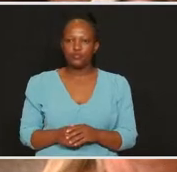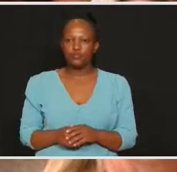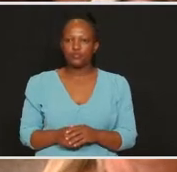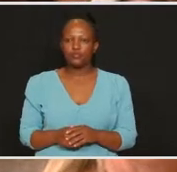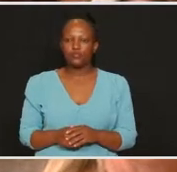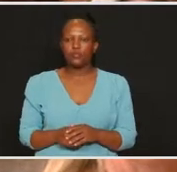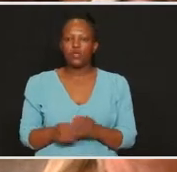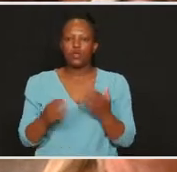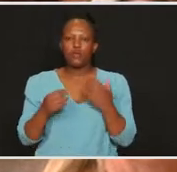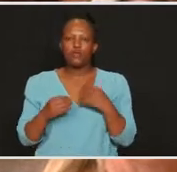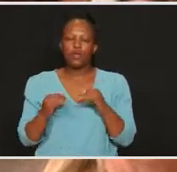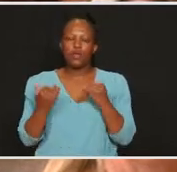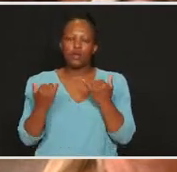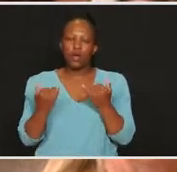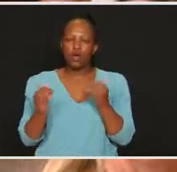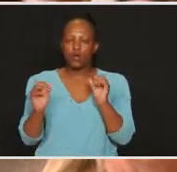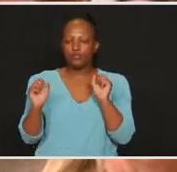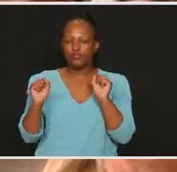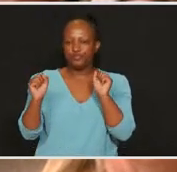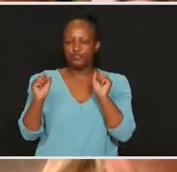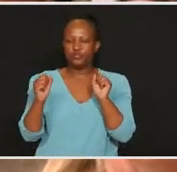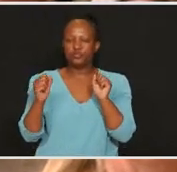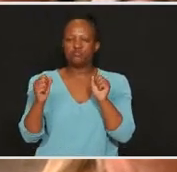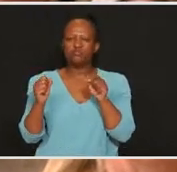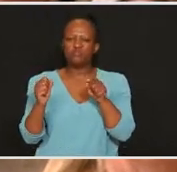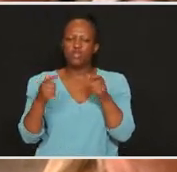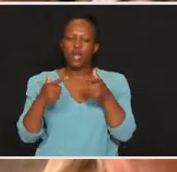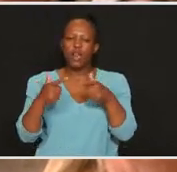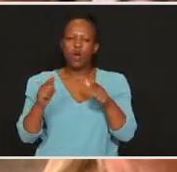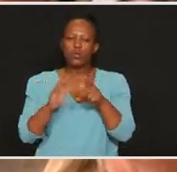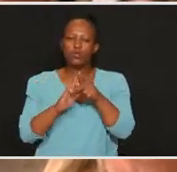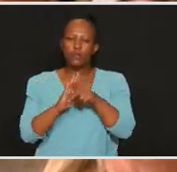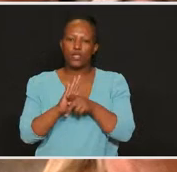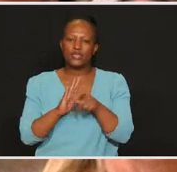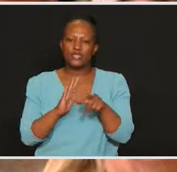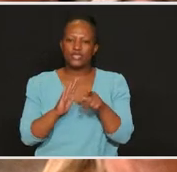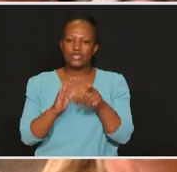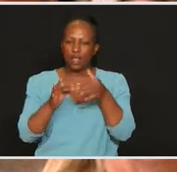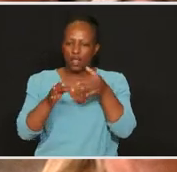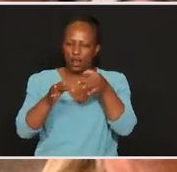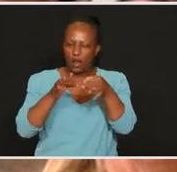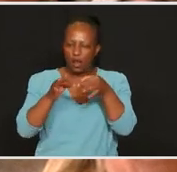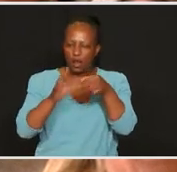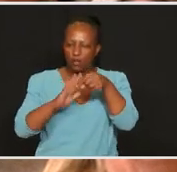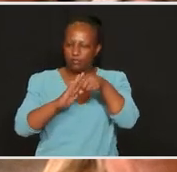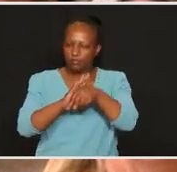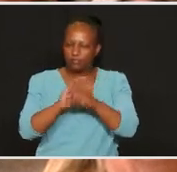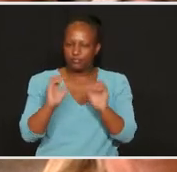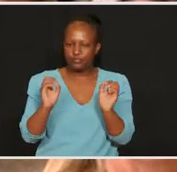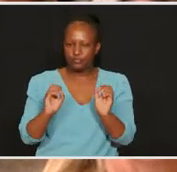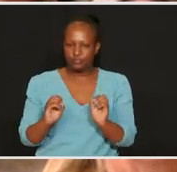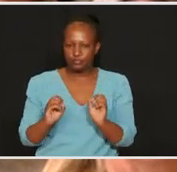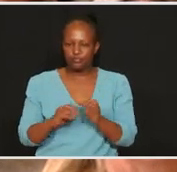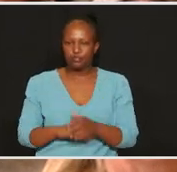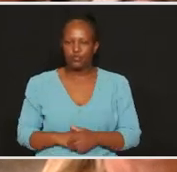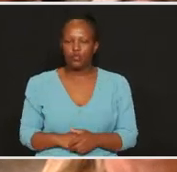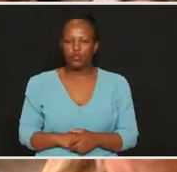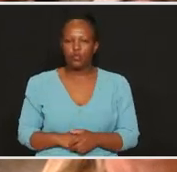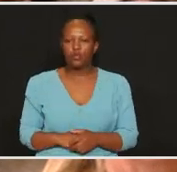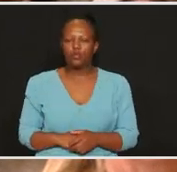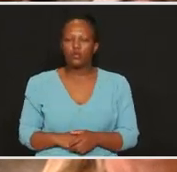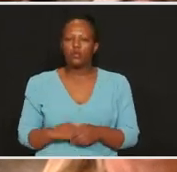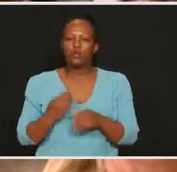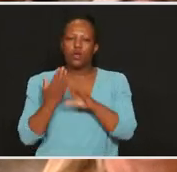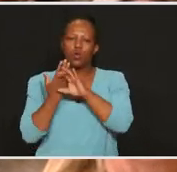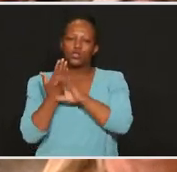the language policy it does not go far enough while the Constitution recognizes